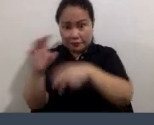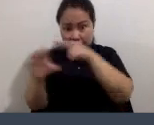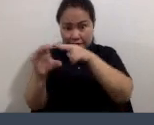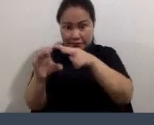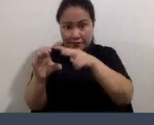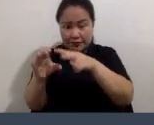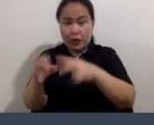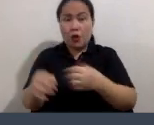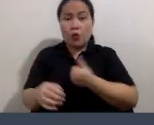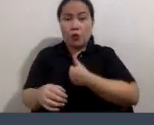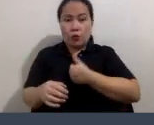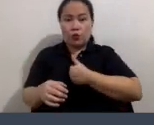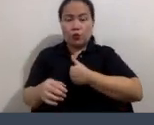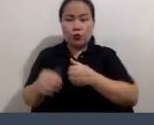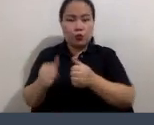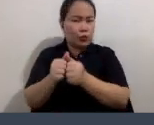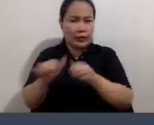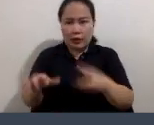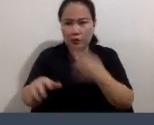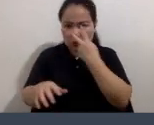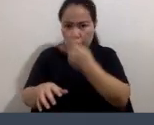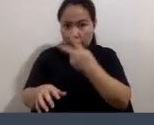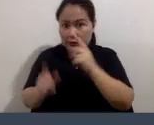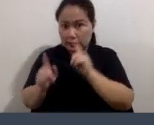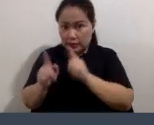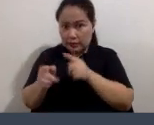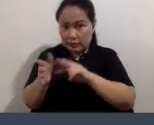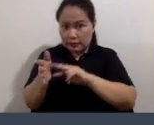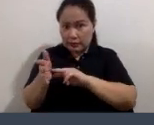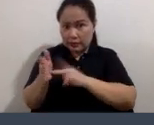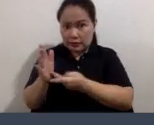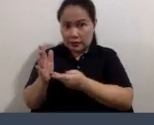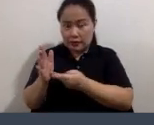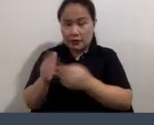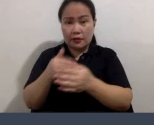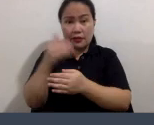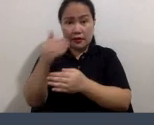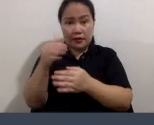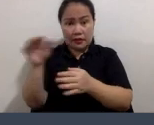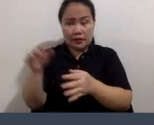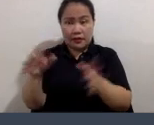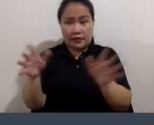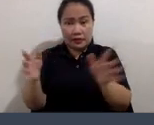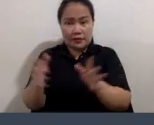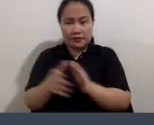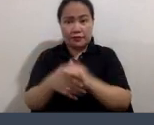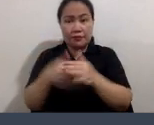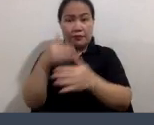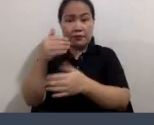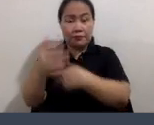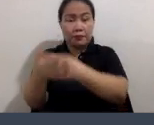your own without looking at the answer key on the next slide.